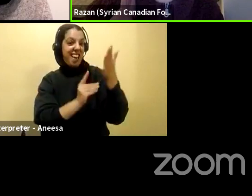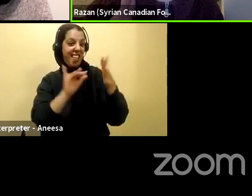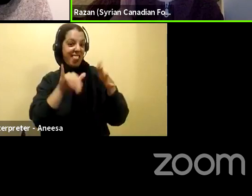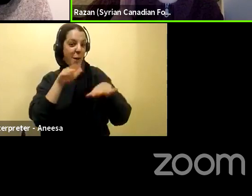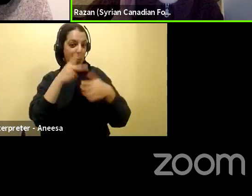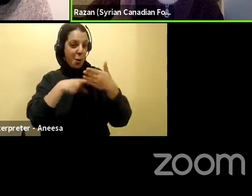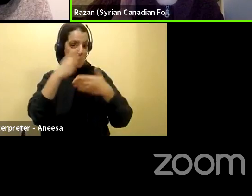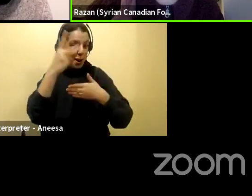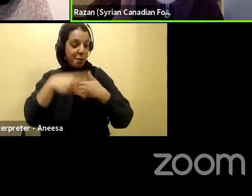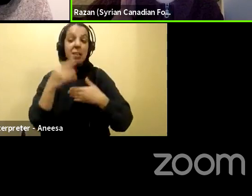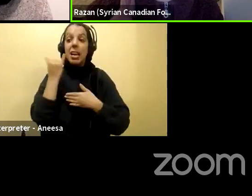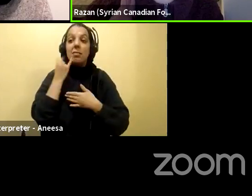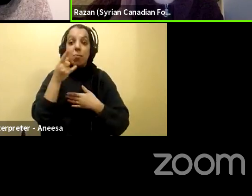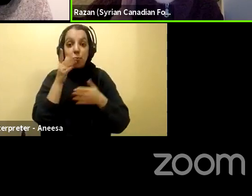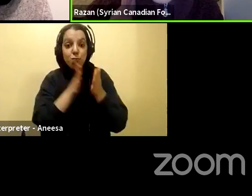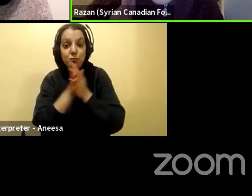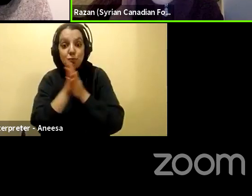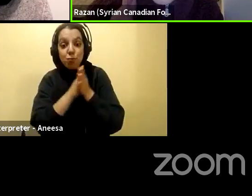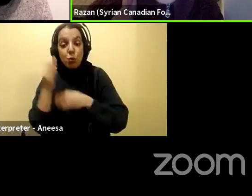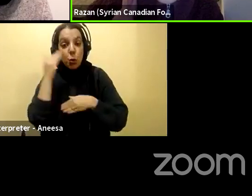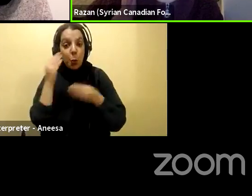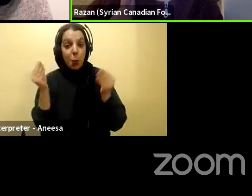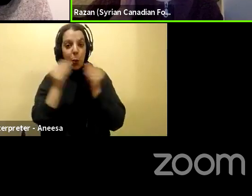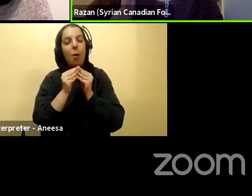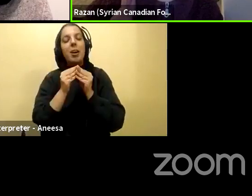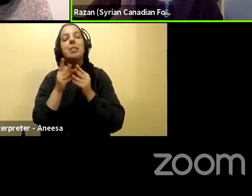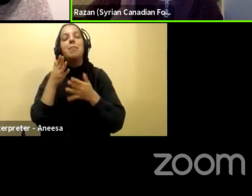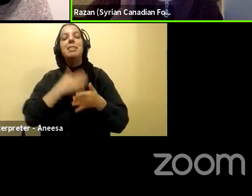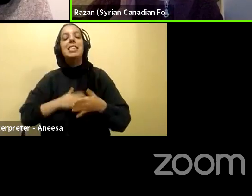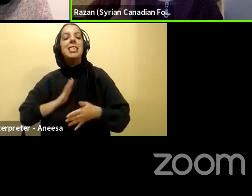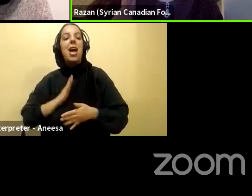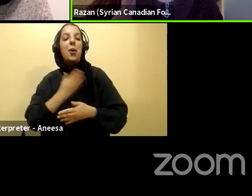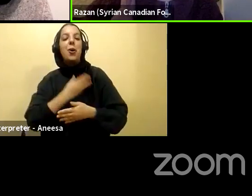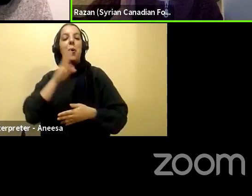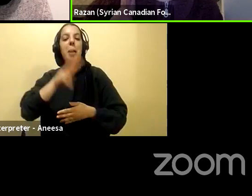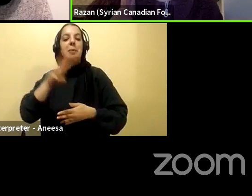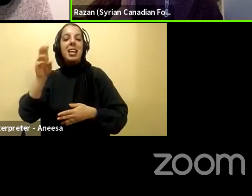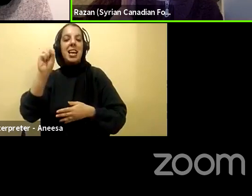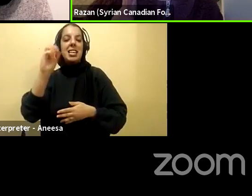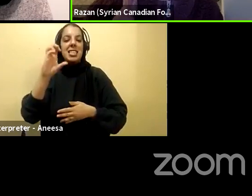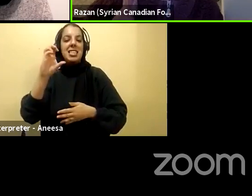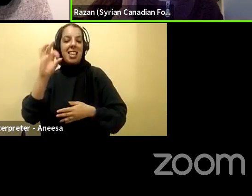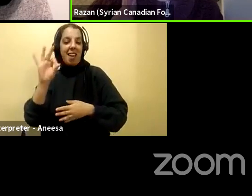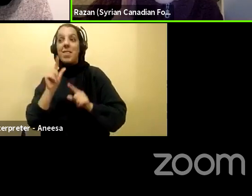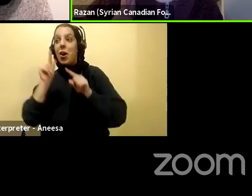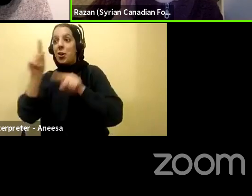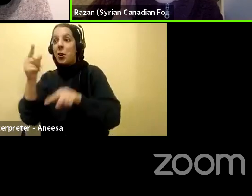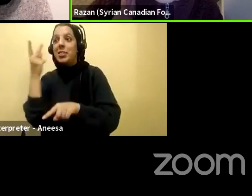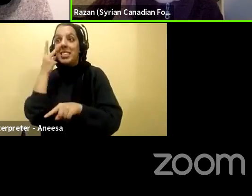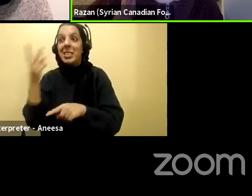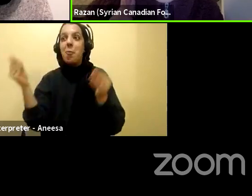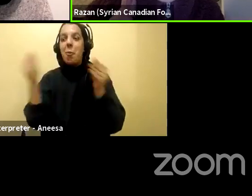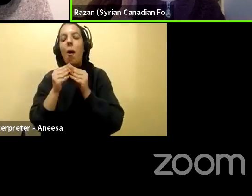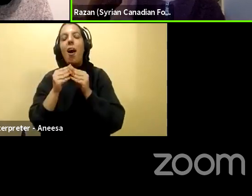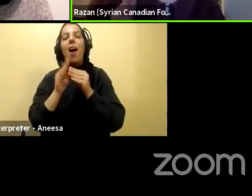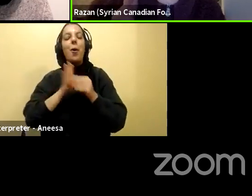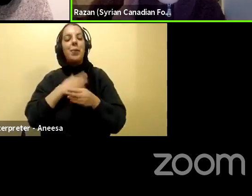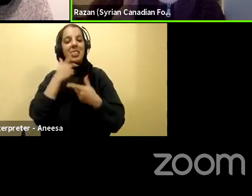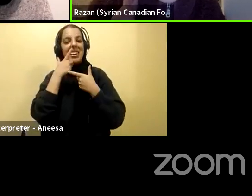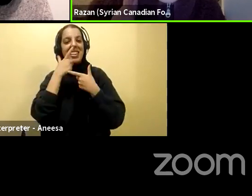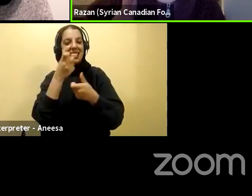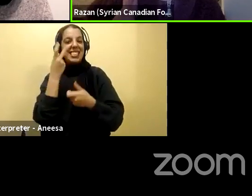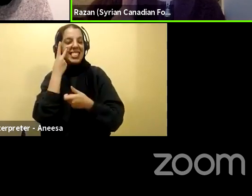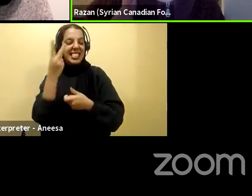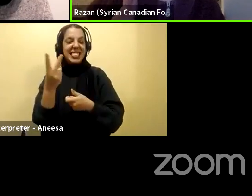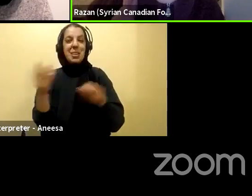We're excited to be here today to listen and to learn from the experiences of Dima around migration and disability.